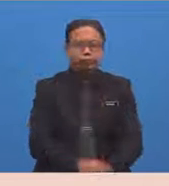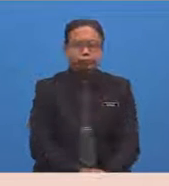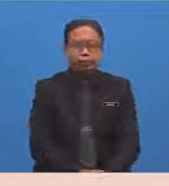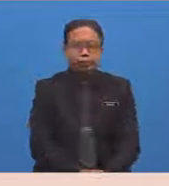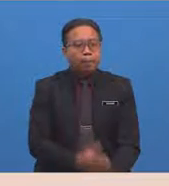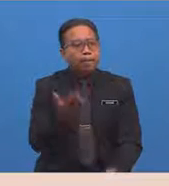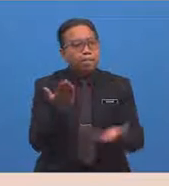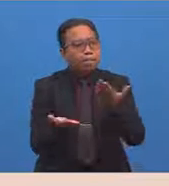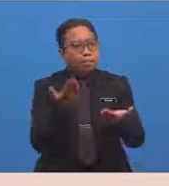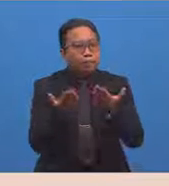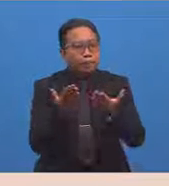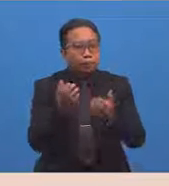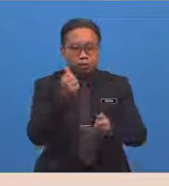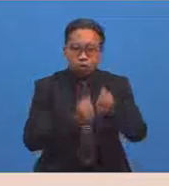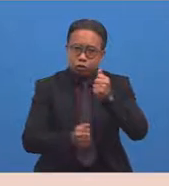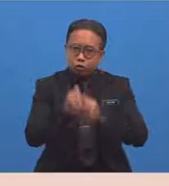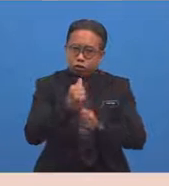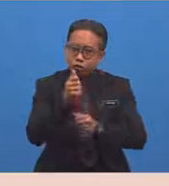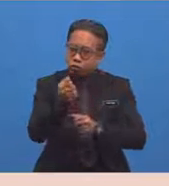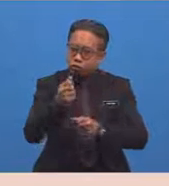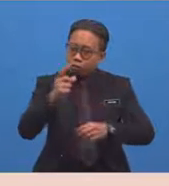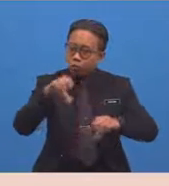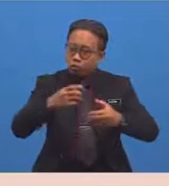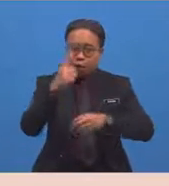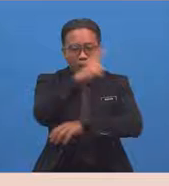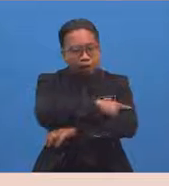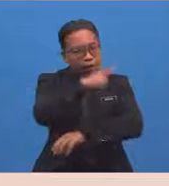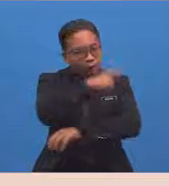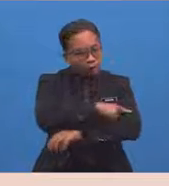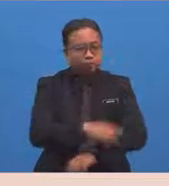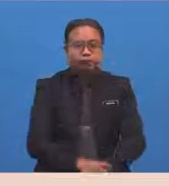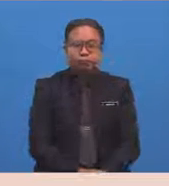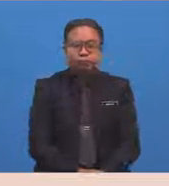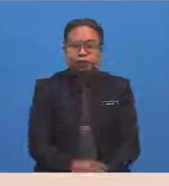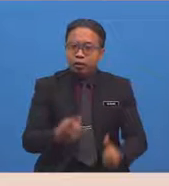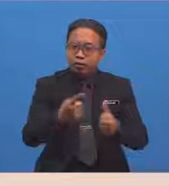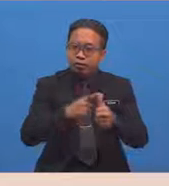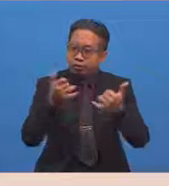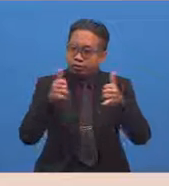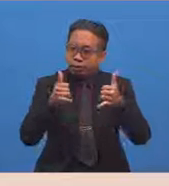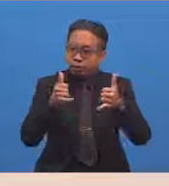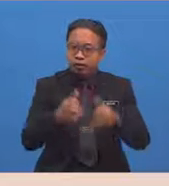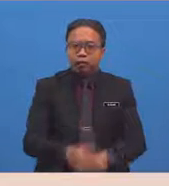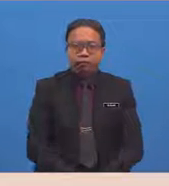maybe these are the actions that you do on a day-to-day basis. First, play.